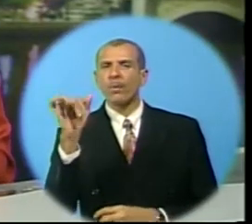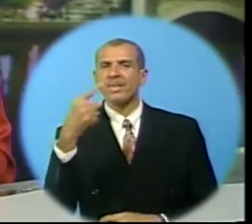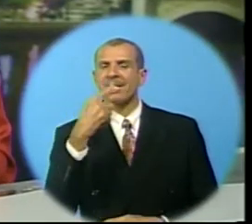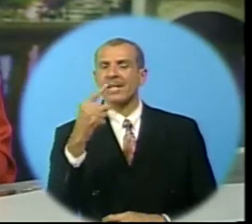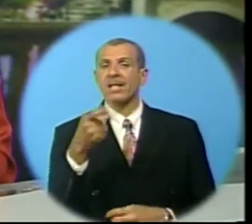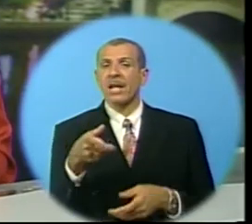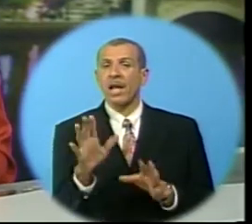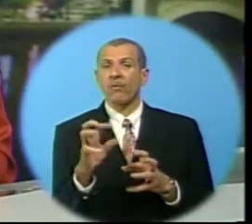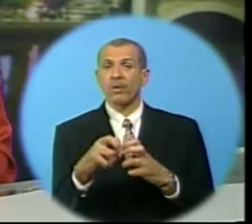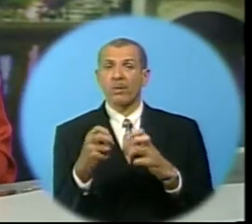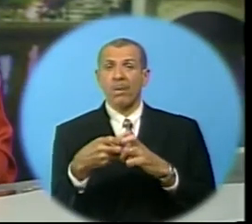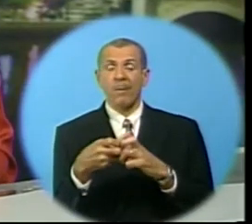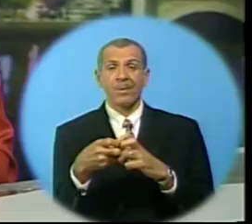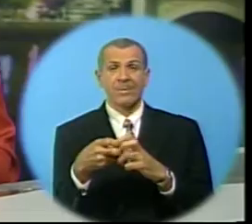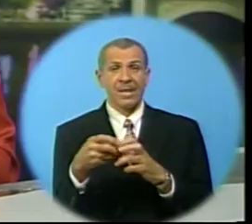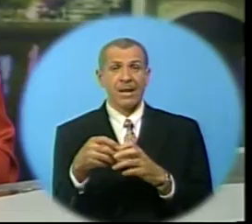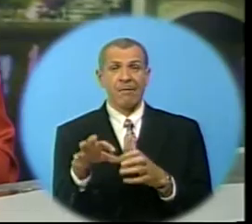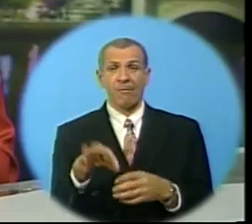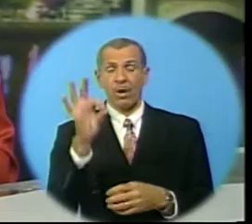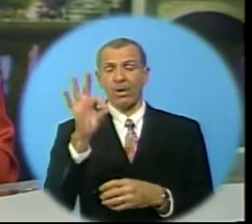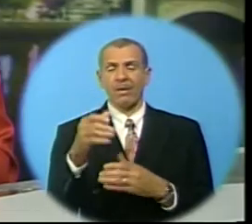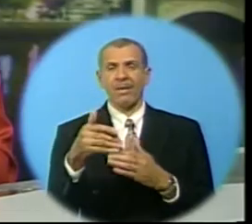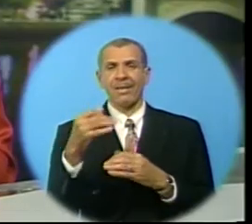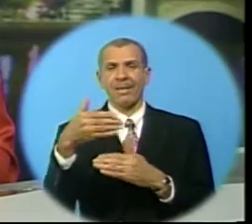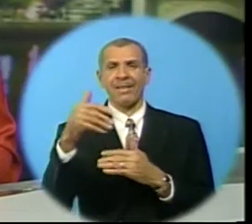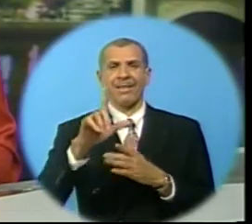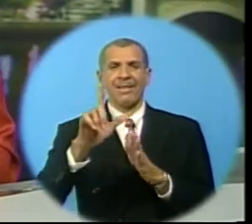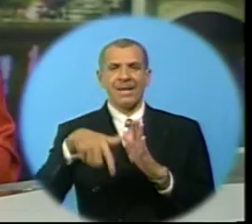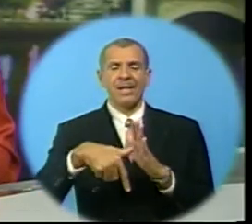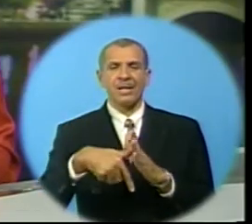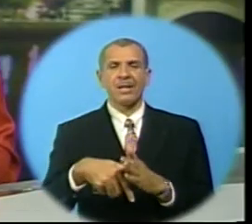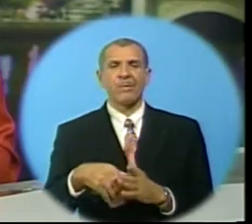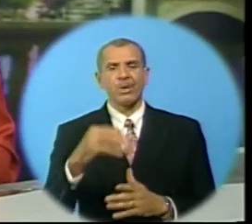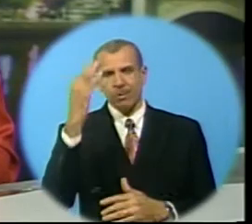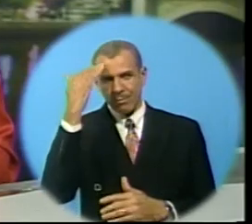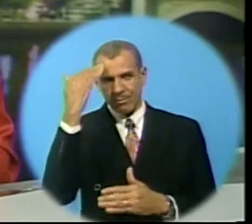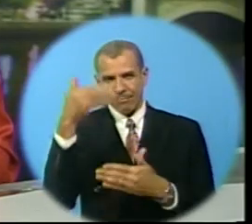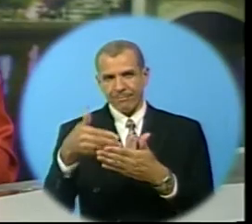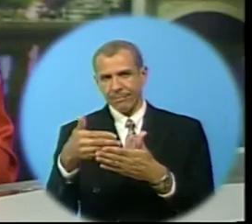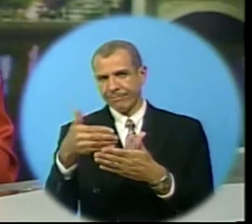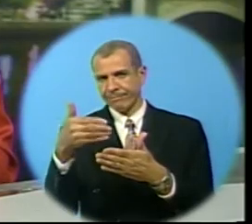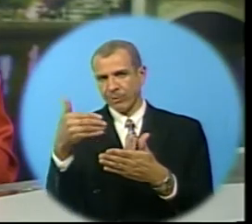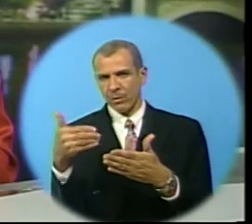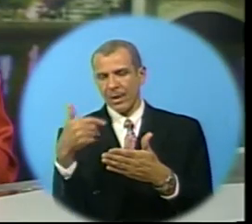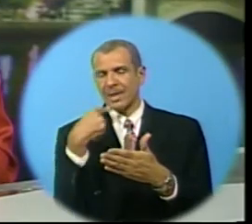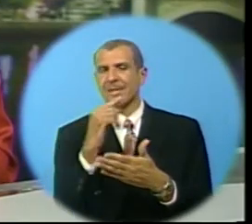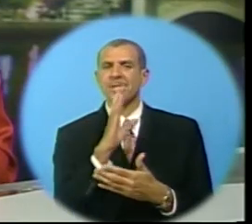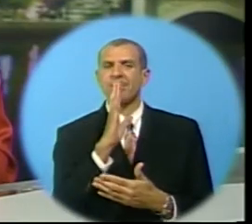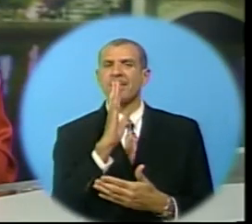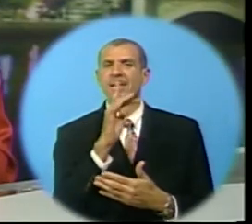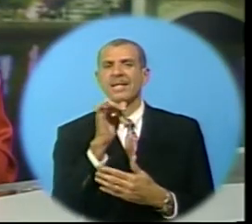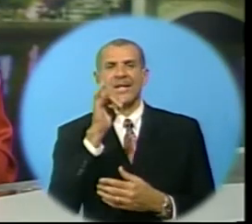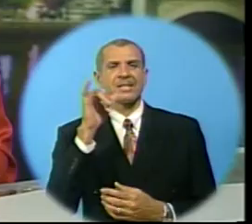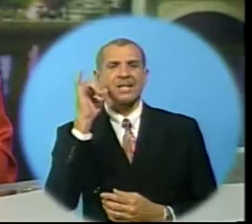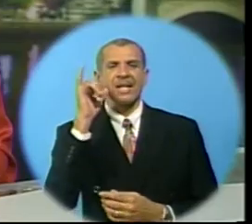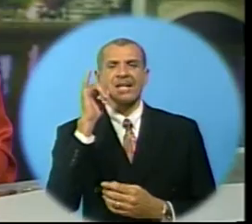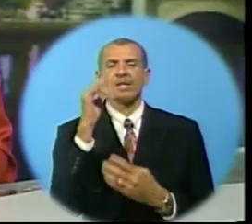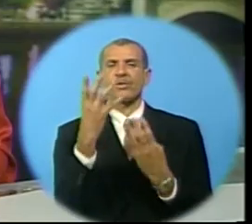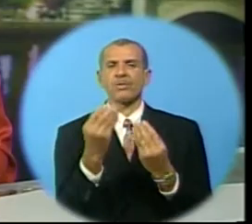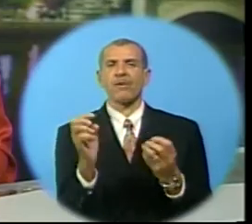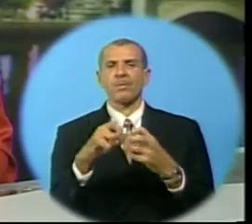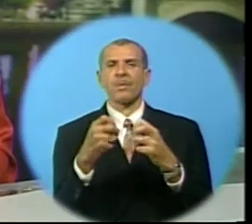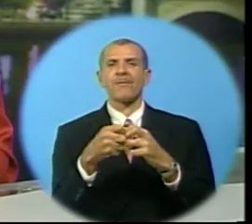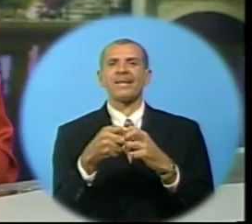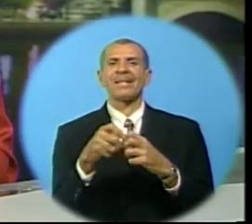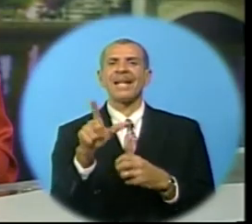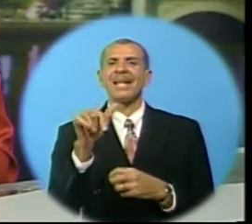which often occur at later stages to be detected early. He was speaking during yesterday's Senate debate on a resolution to lease land to